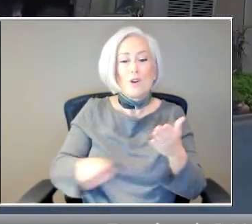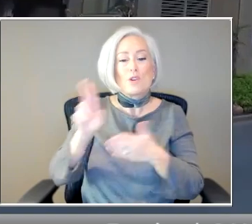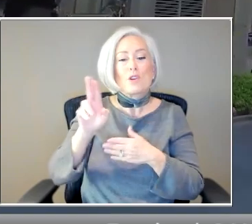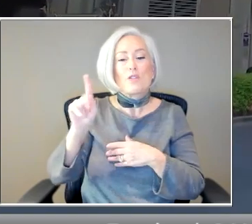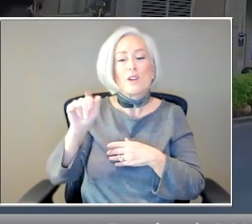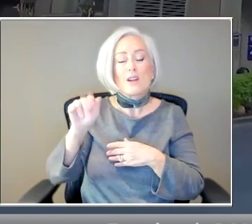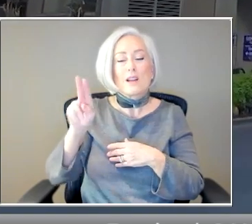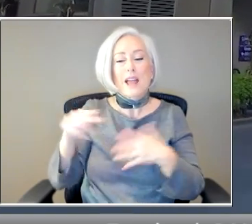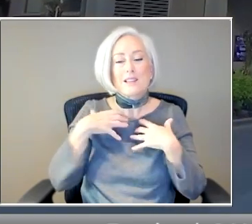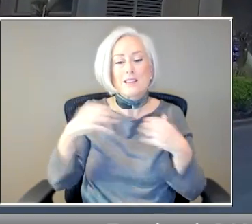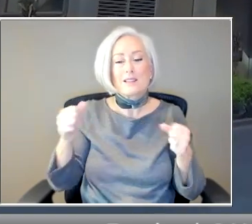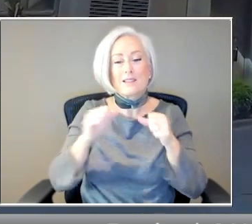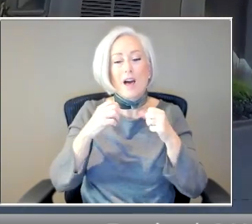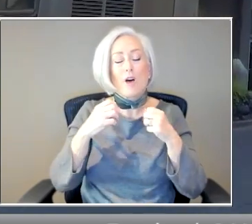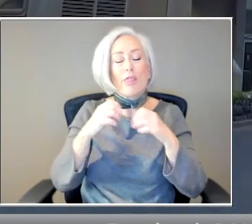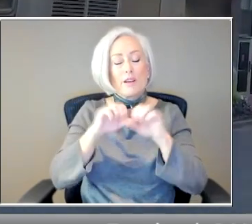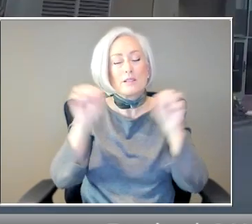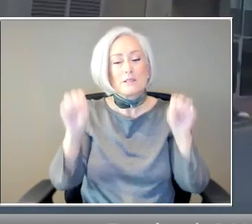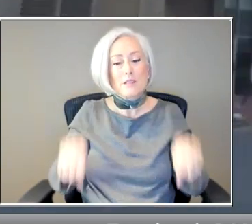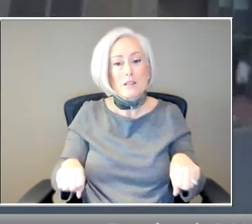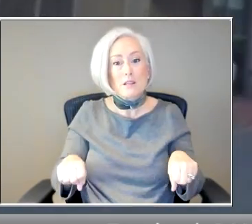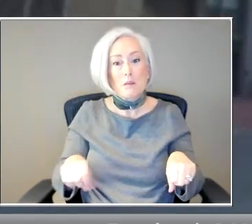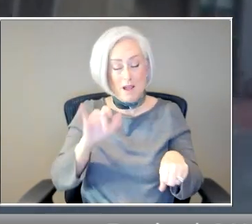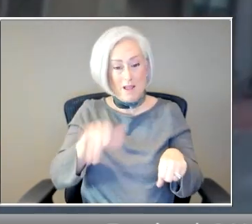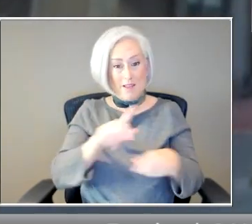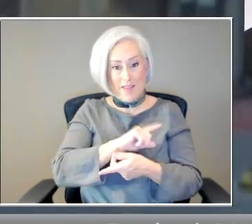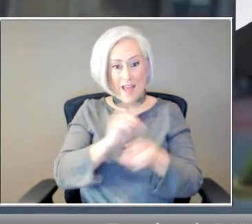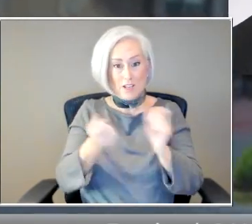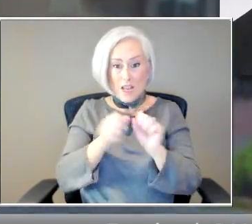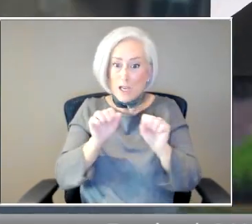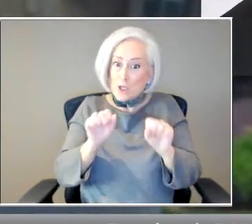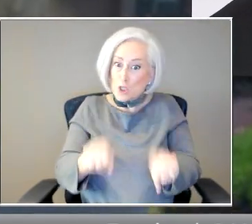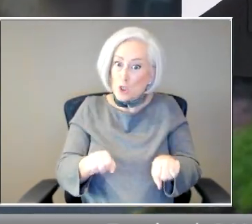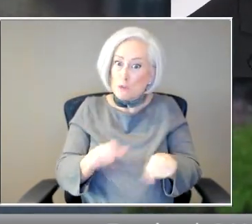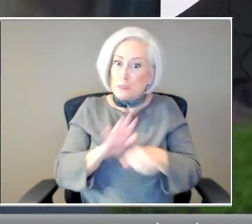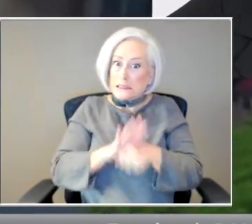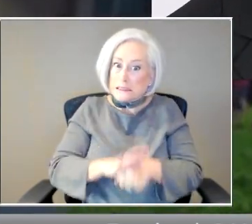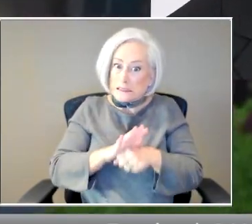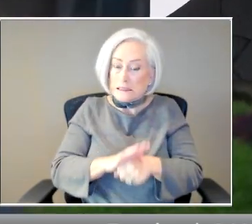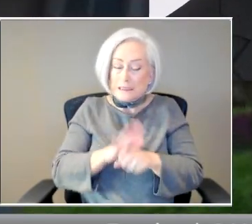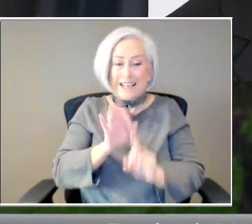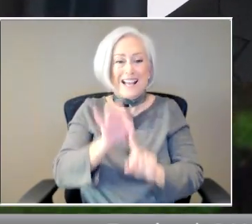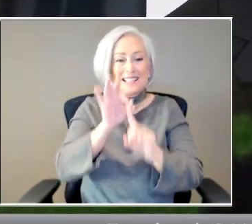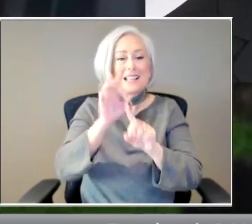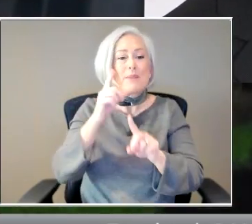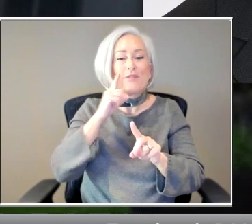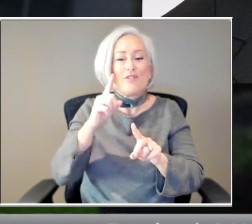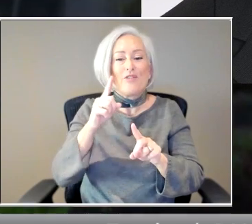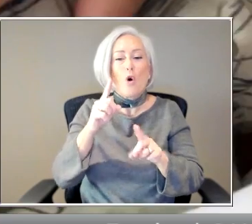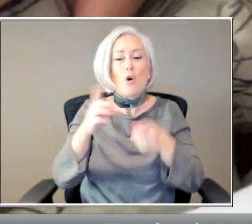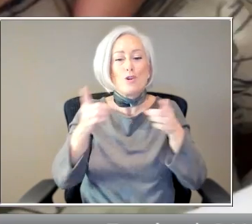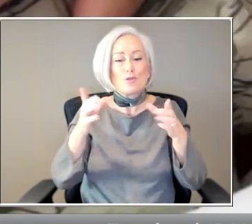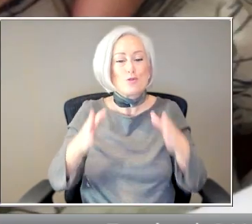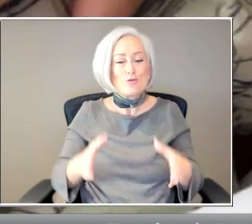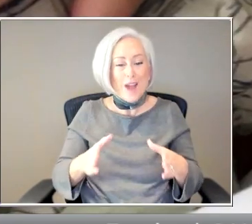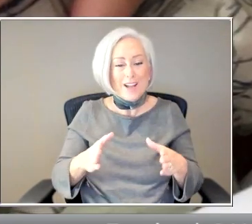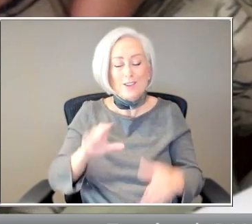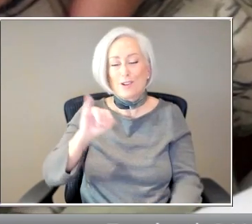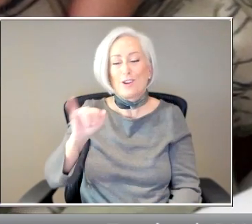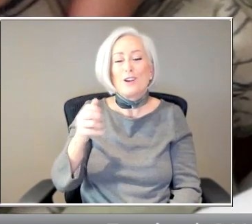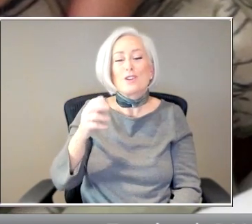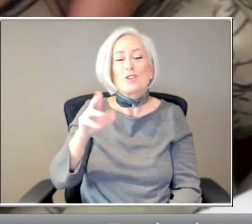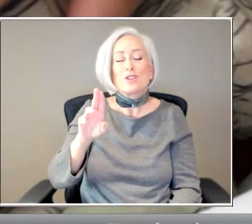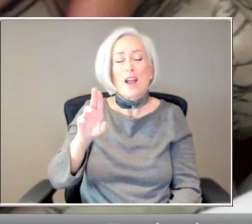that could have been very stressful, Allie says, were it not for the clinic director, Dr. J.D. Surface. His positivity,